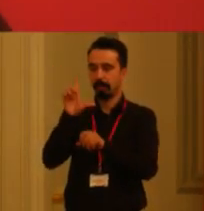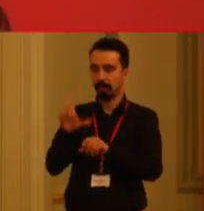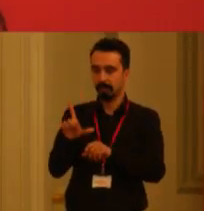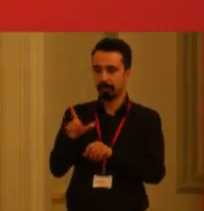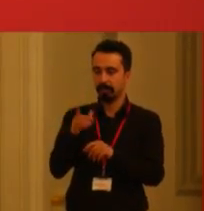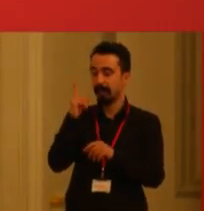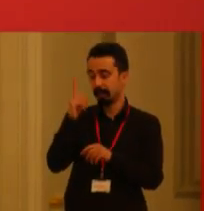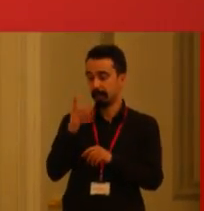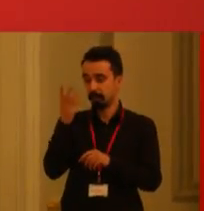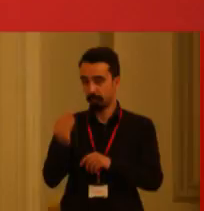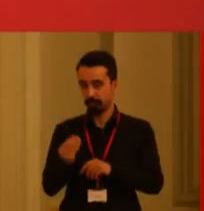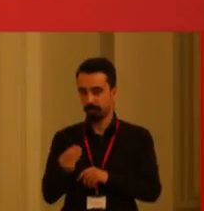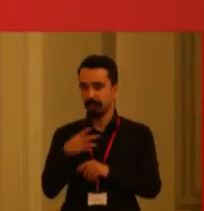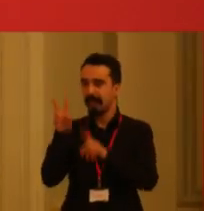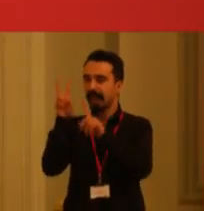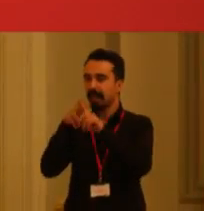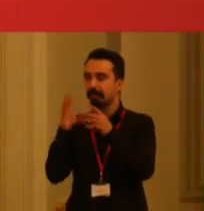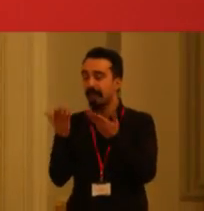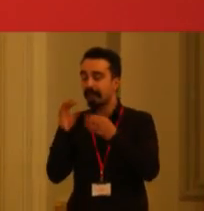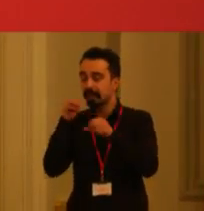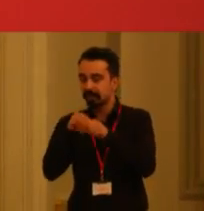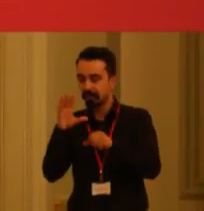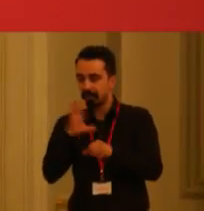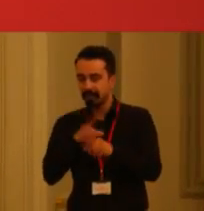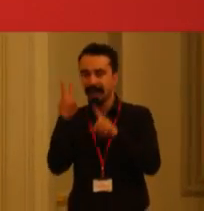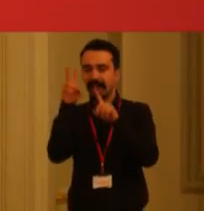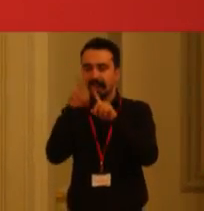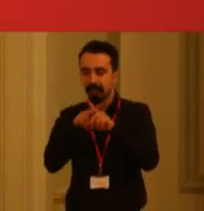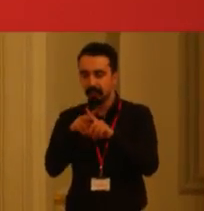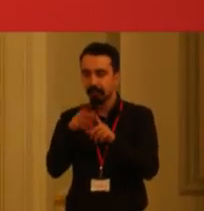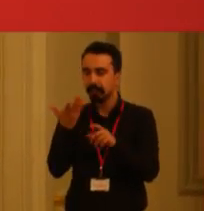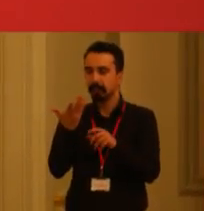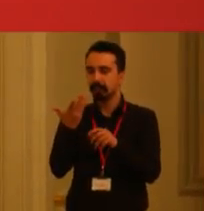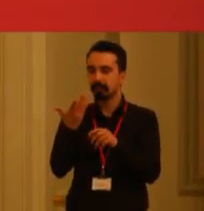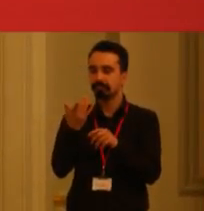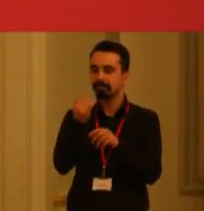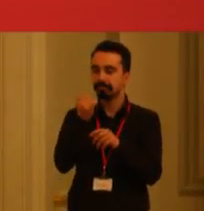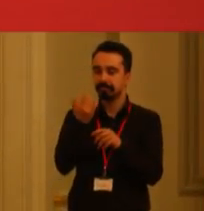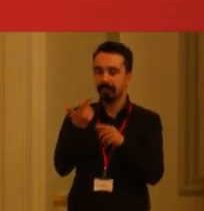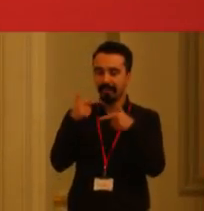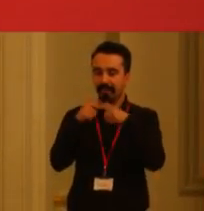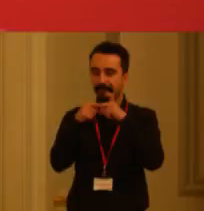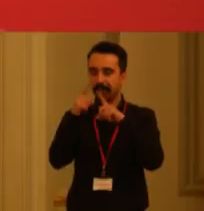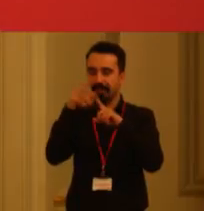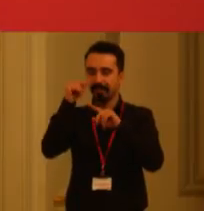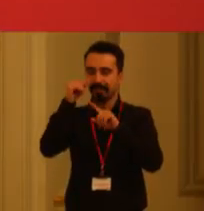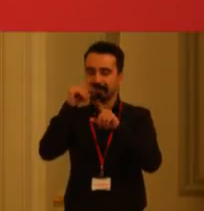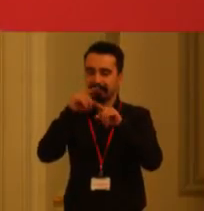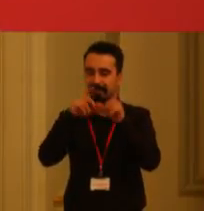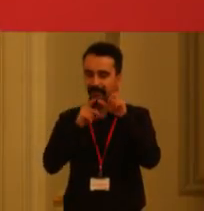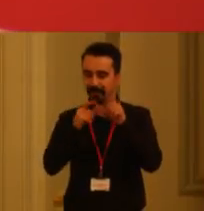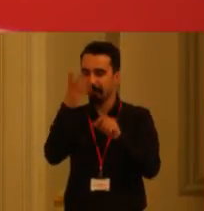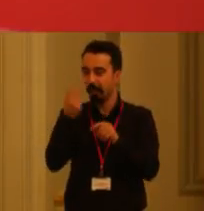participation as a word is something we should question. Participation for what? We should ask that. When you